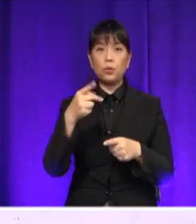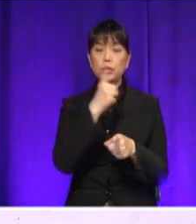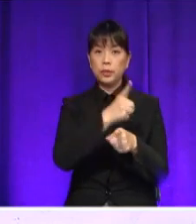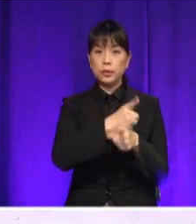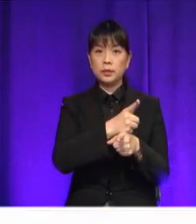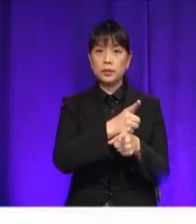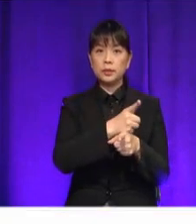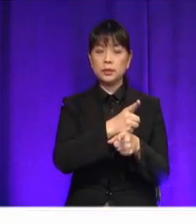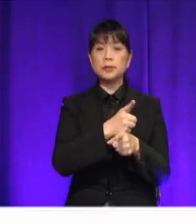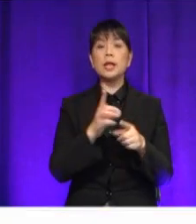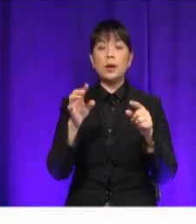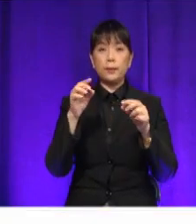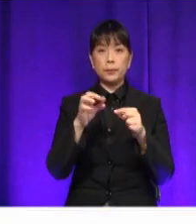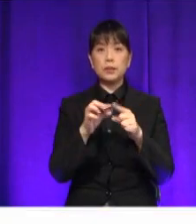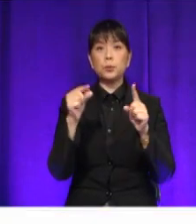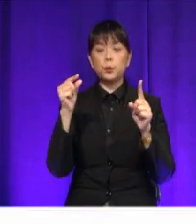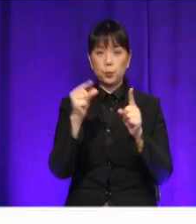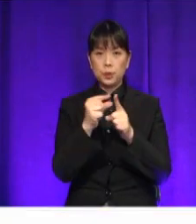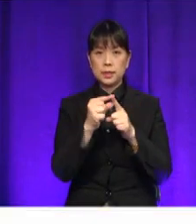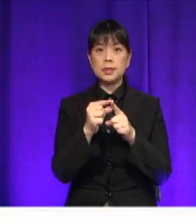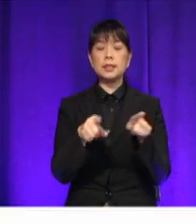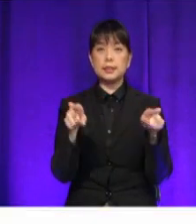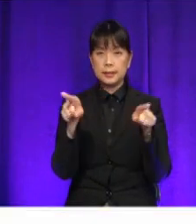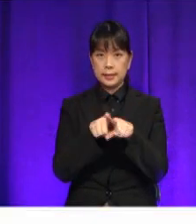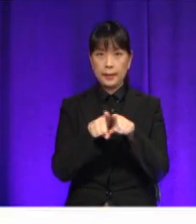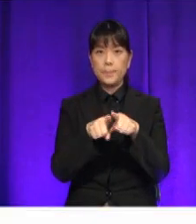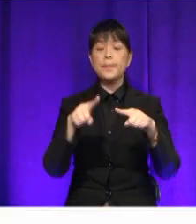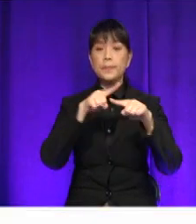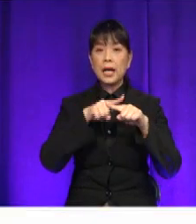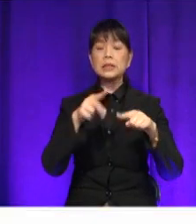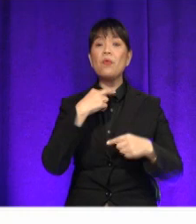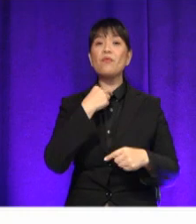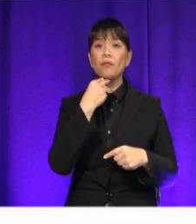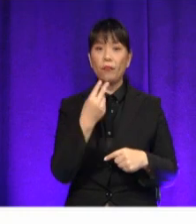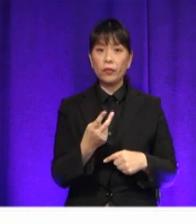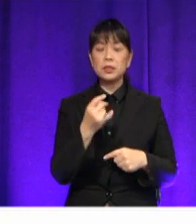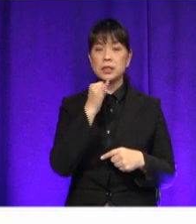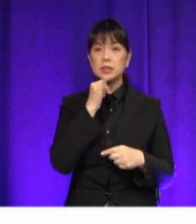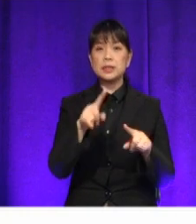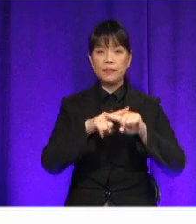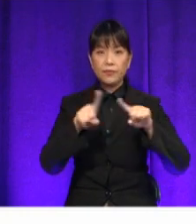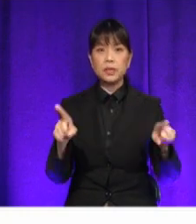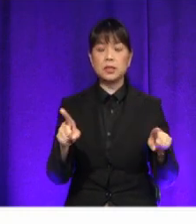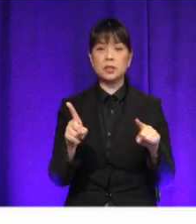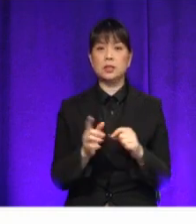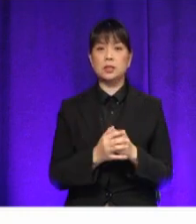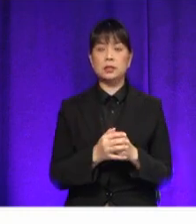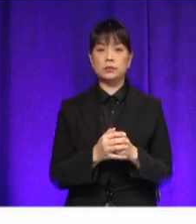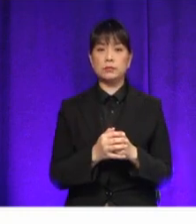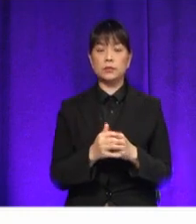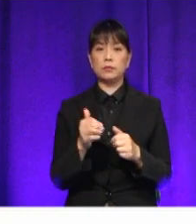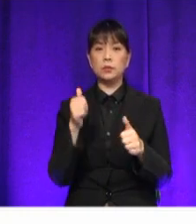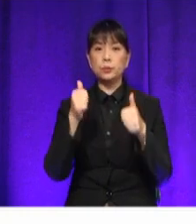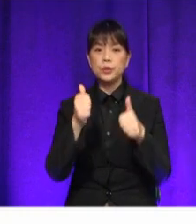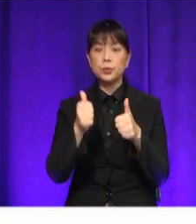That sounds a little bit different. I'm not an artist or, I'm not an actor or actress, so I'm just trying my best. Okay, which one do you